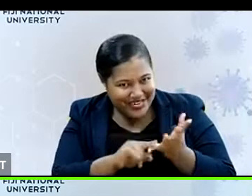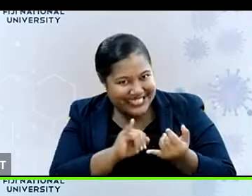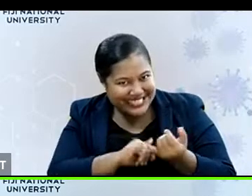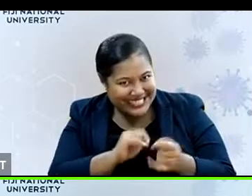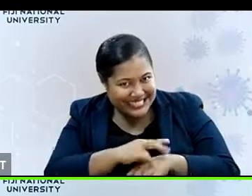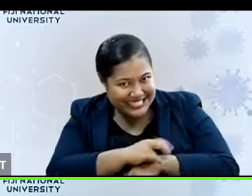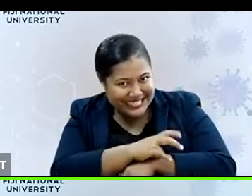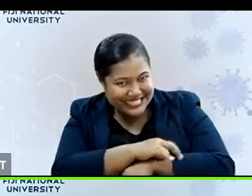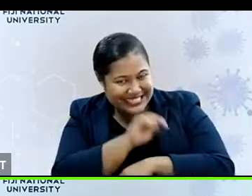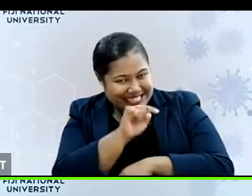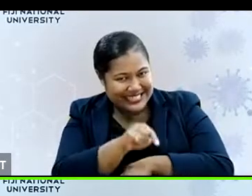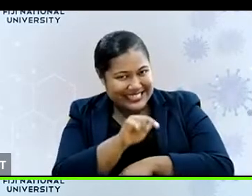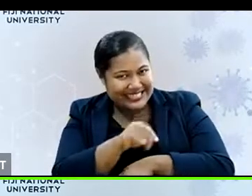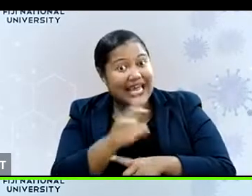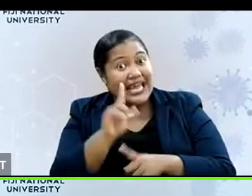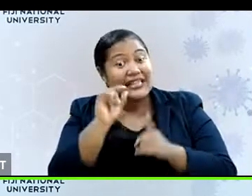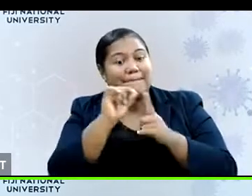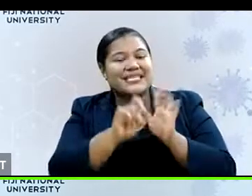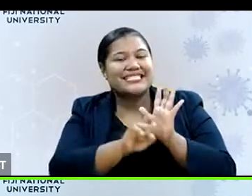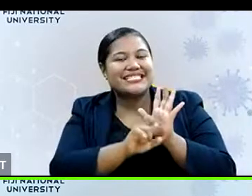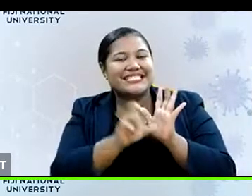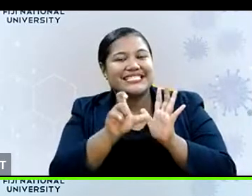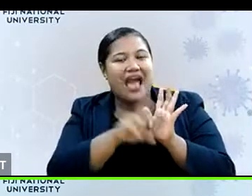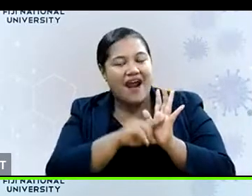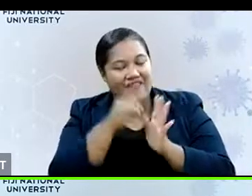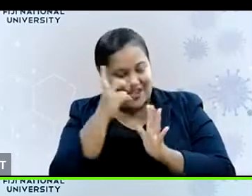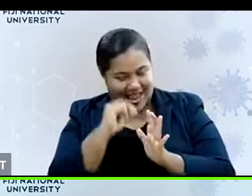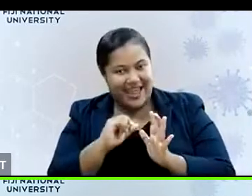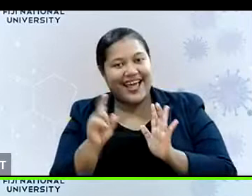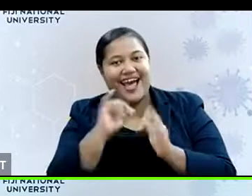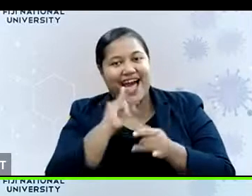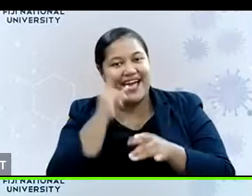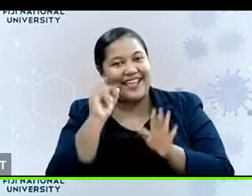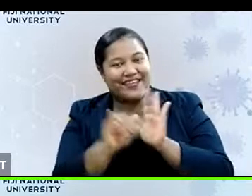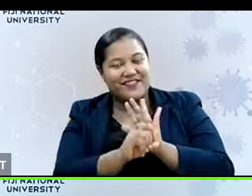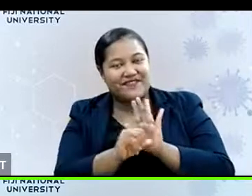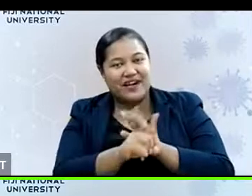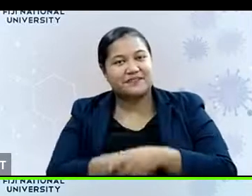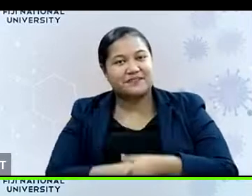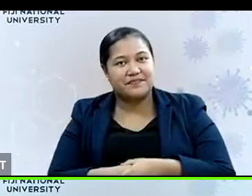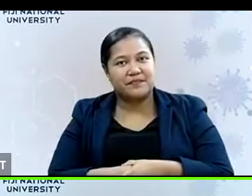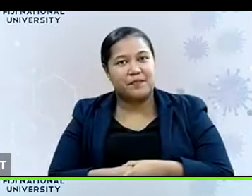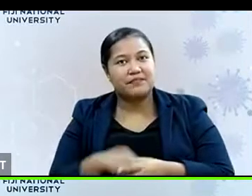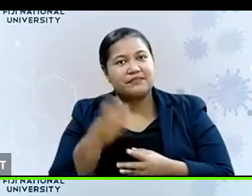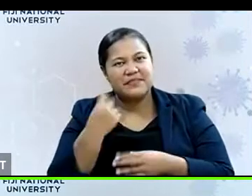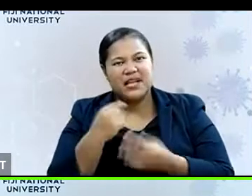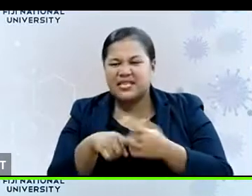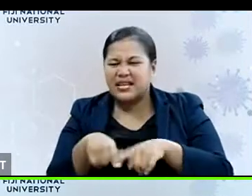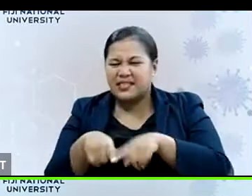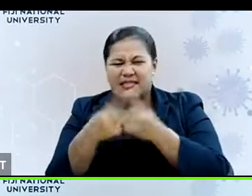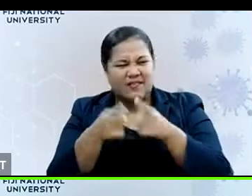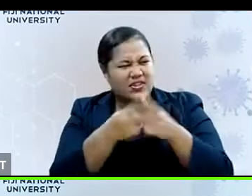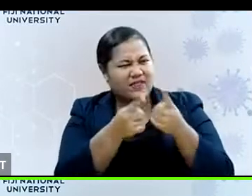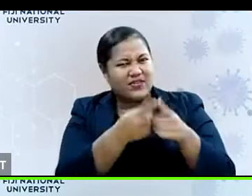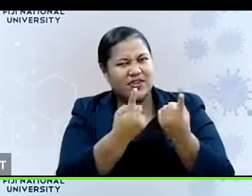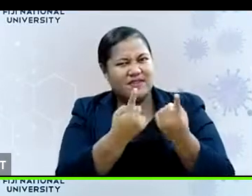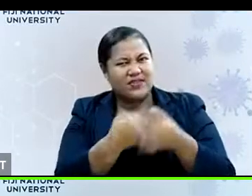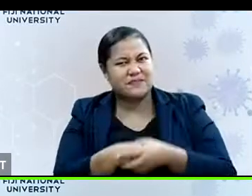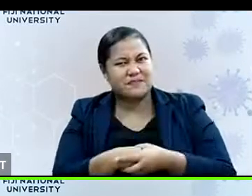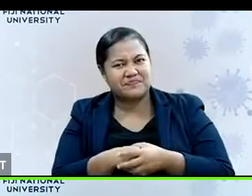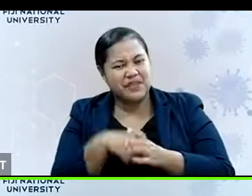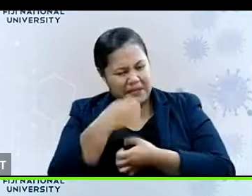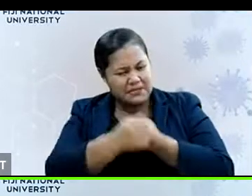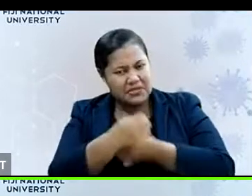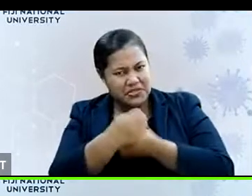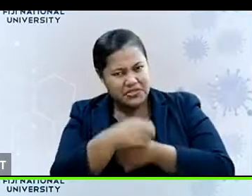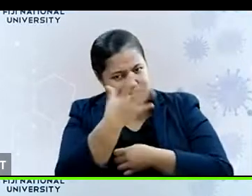in a RT-PCR reaction. Now, as far as the different sorts of tests go, there are a variety of different machines